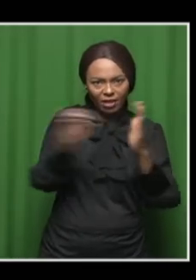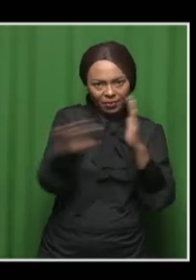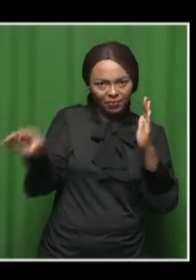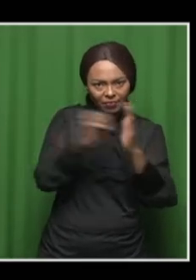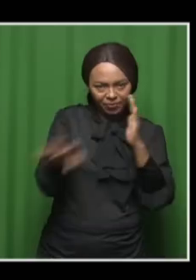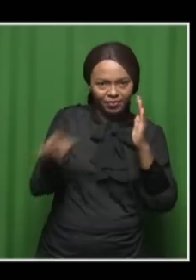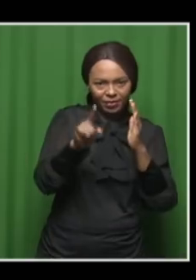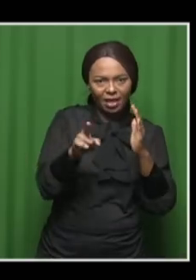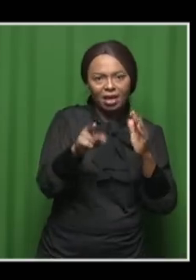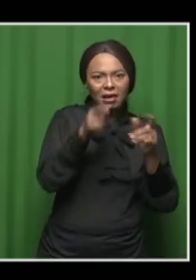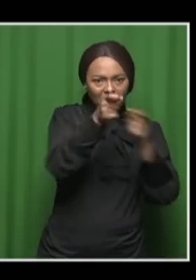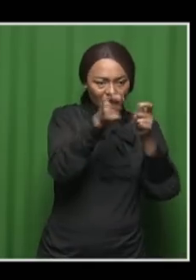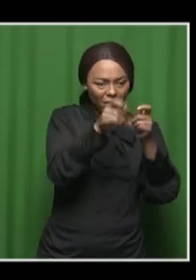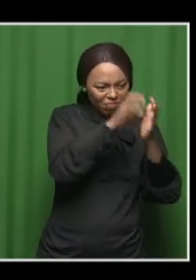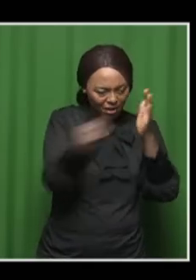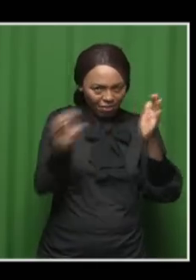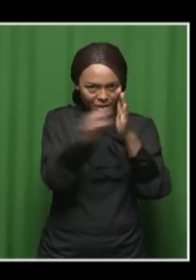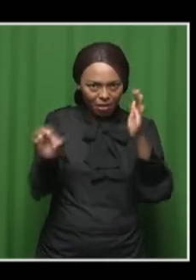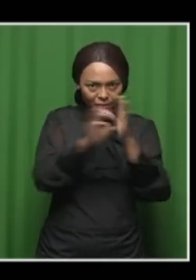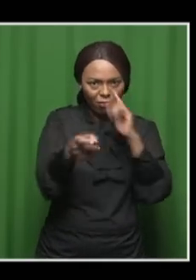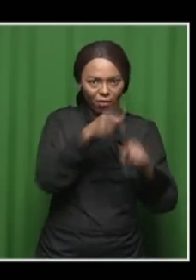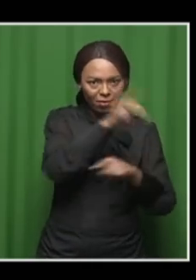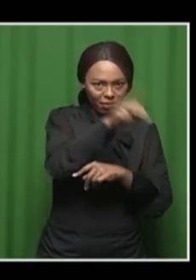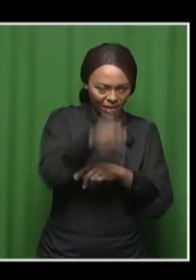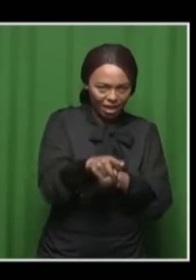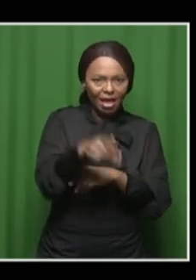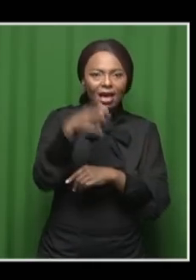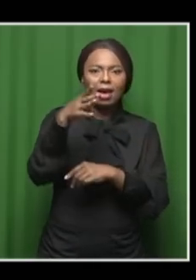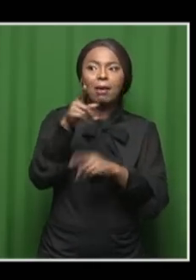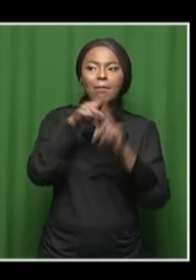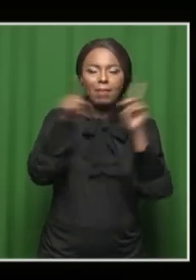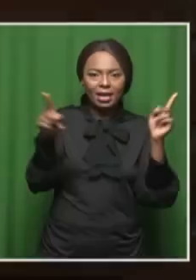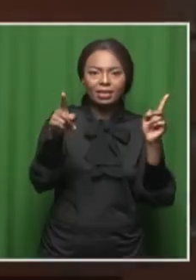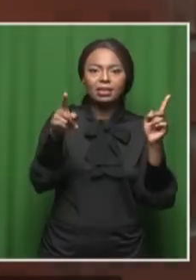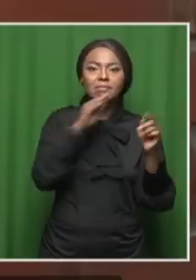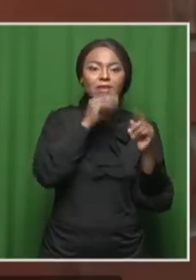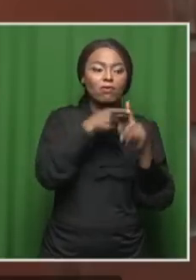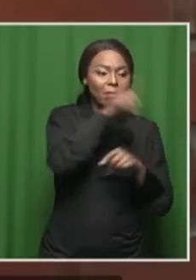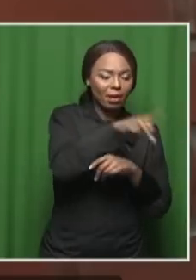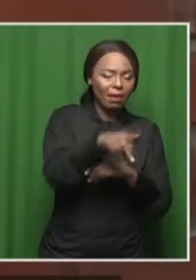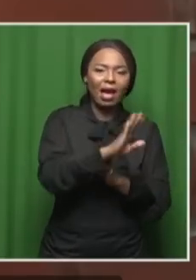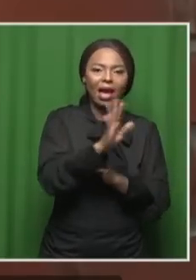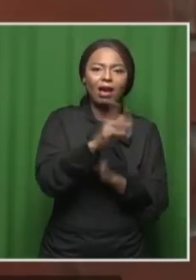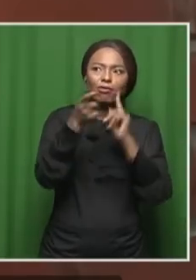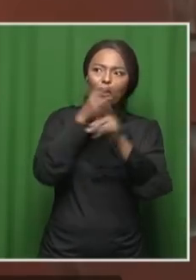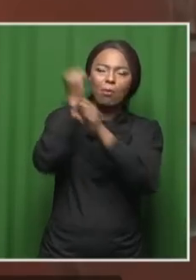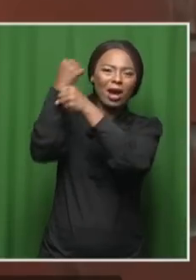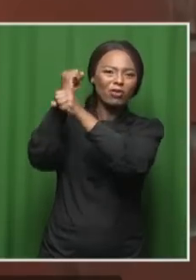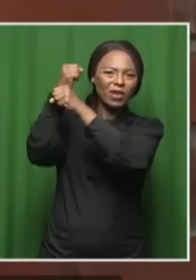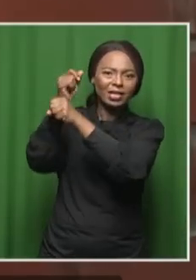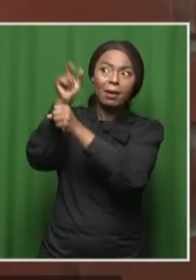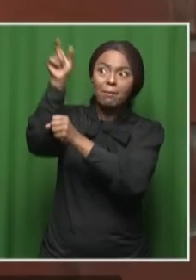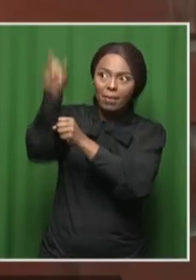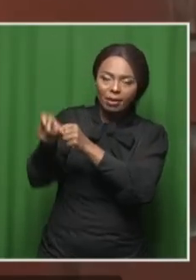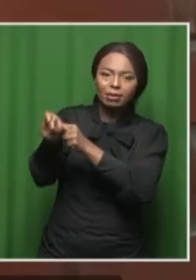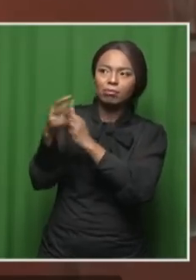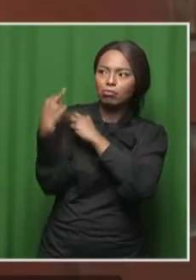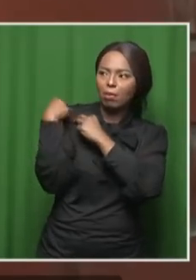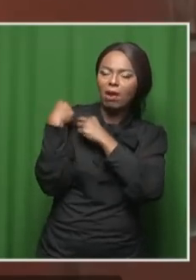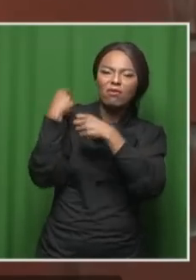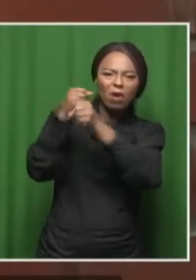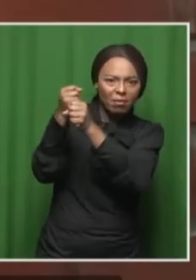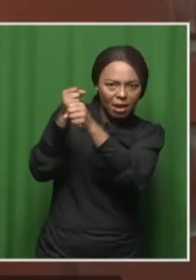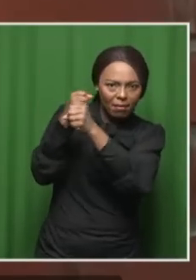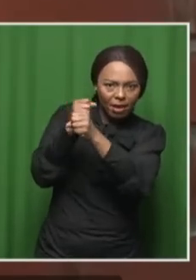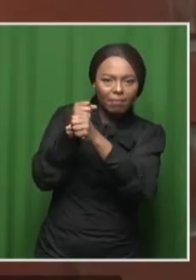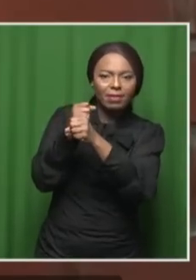the batch from Pick n Pay, they got that from a manufacturer. And the manufacturer also supplied Lifestyle, which